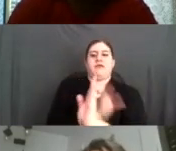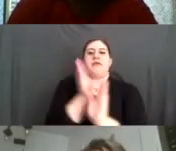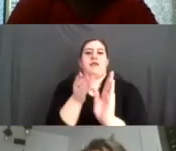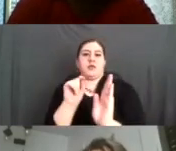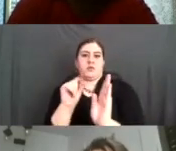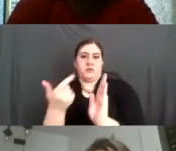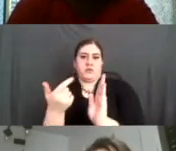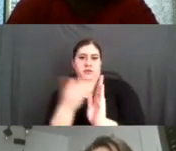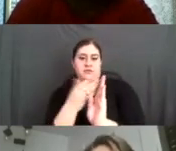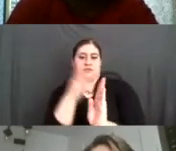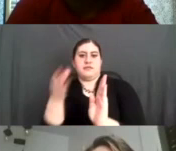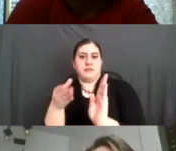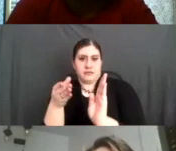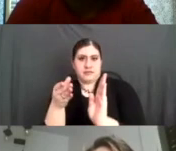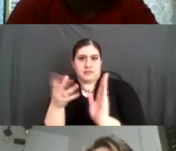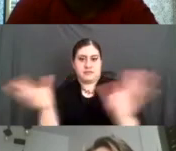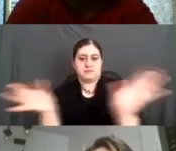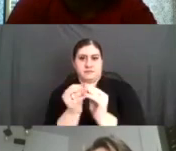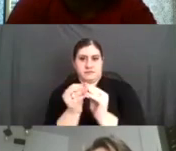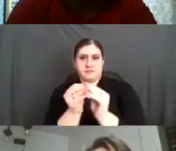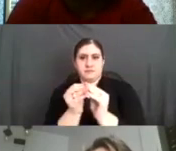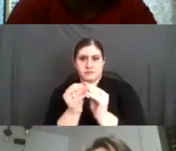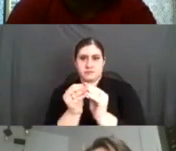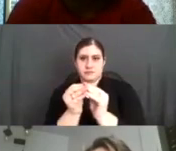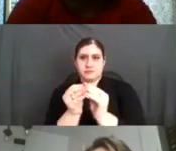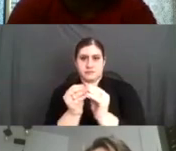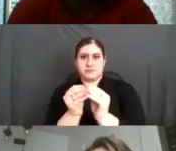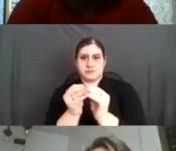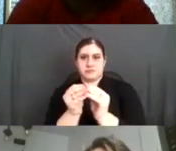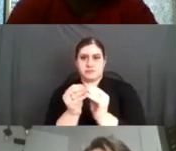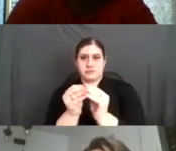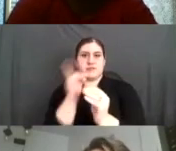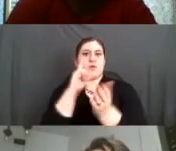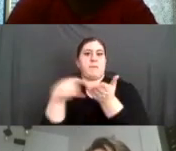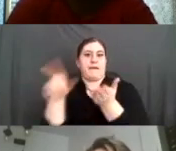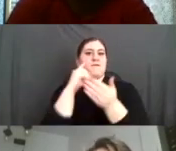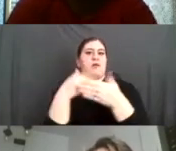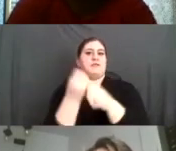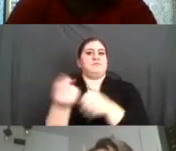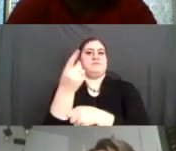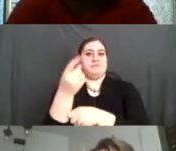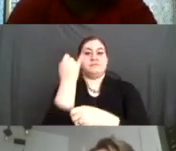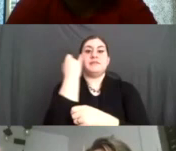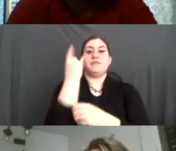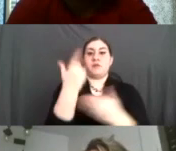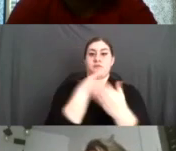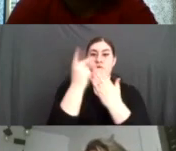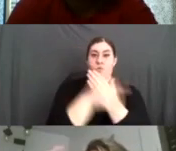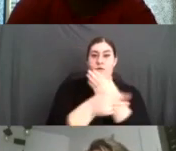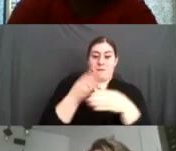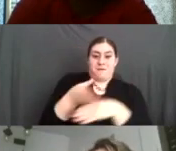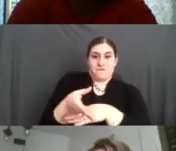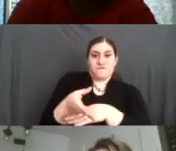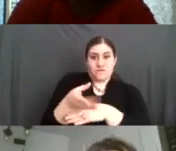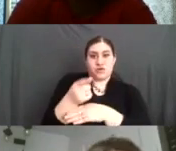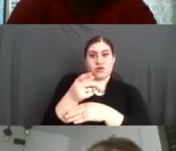2021 year to pay for the following year. And then if you have programs after that, if you're